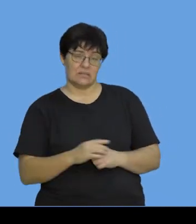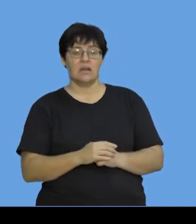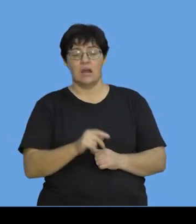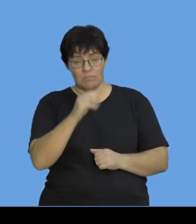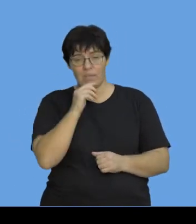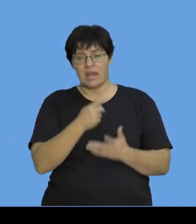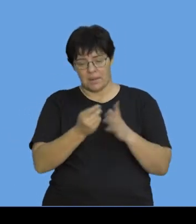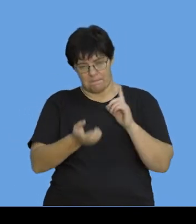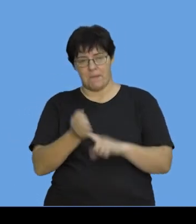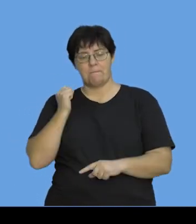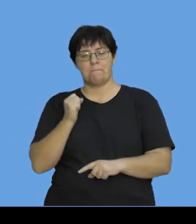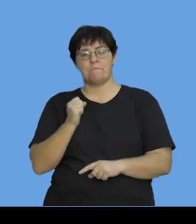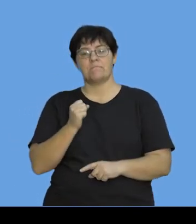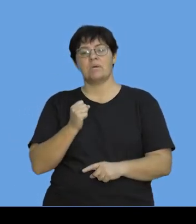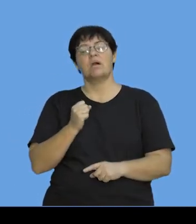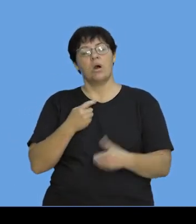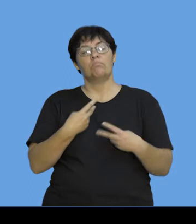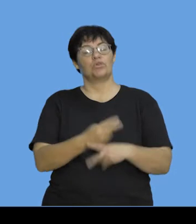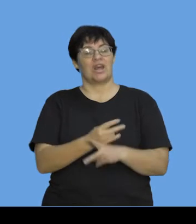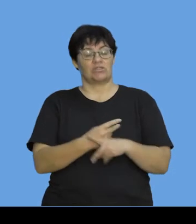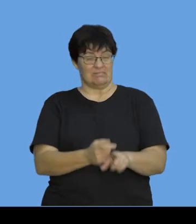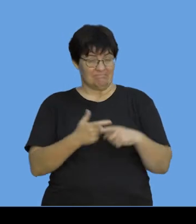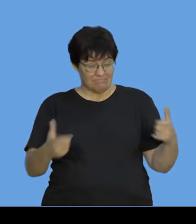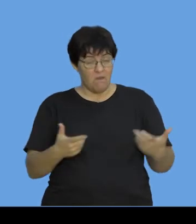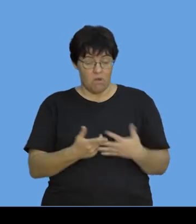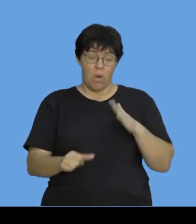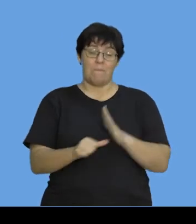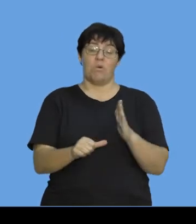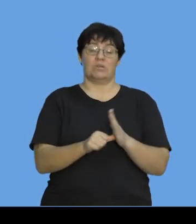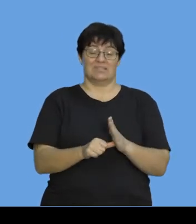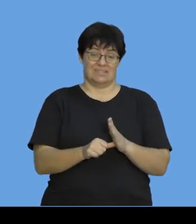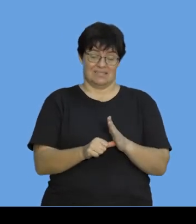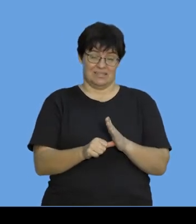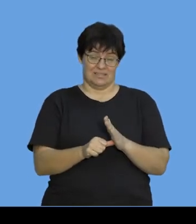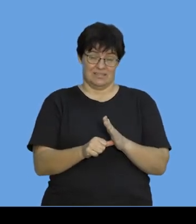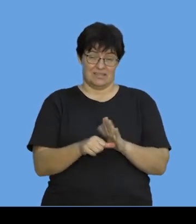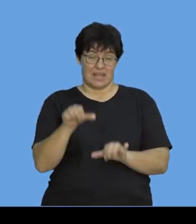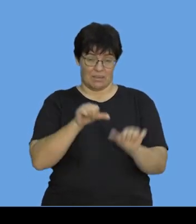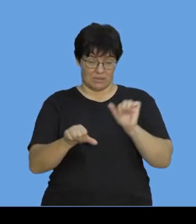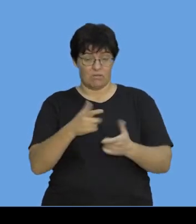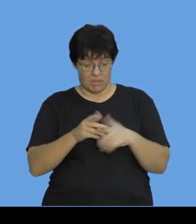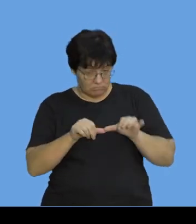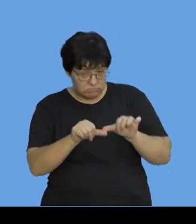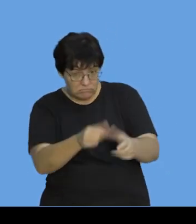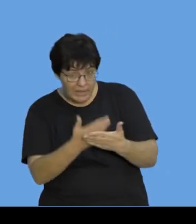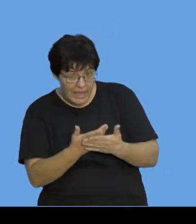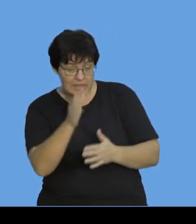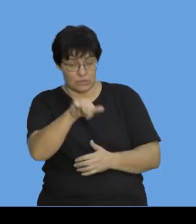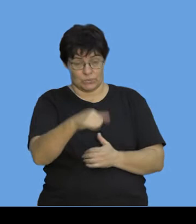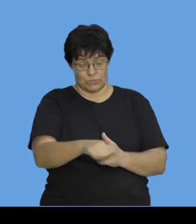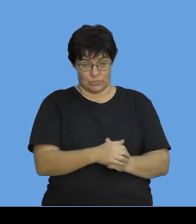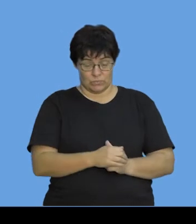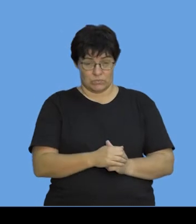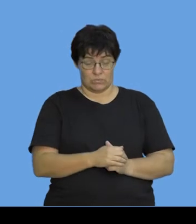can be used to determine the large-scale production of important chemicals, if it is viable or not. So